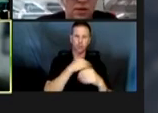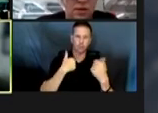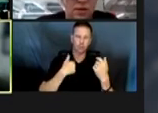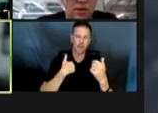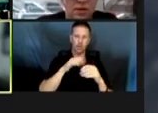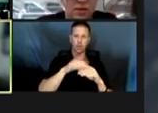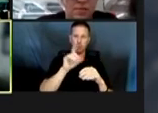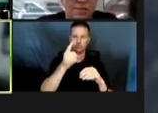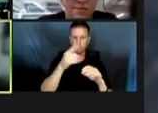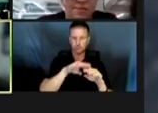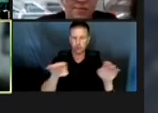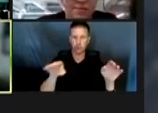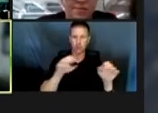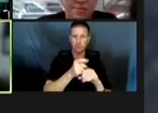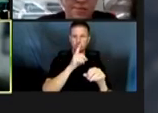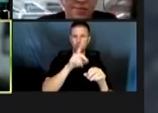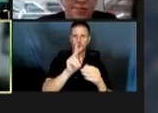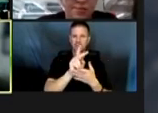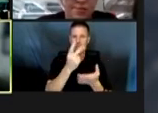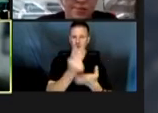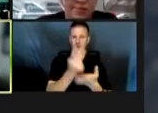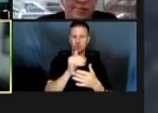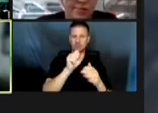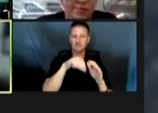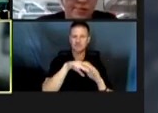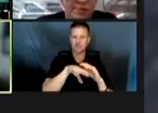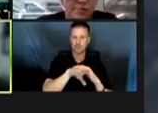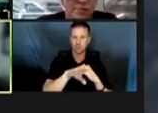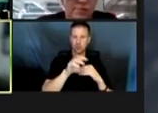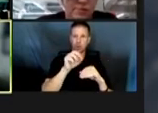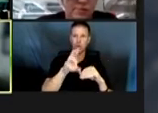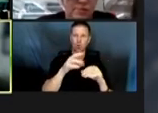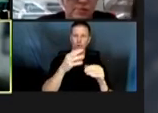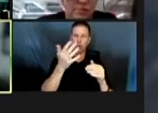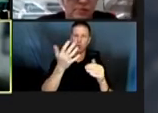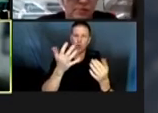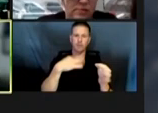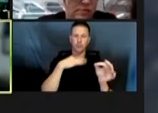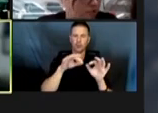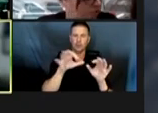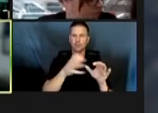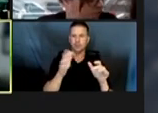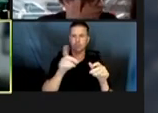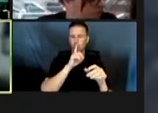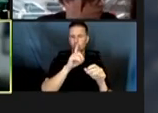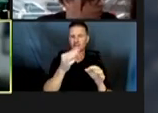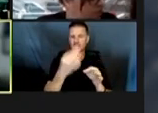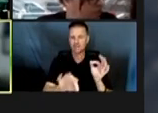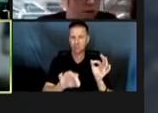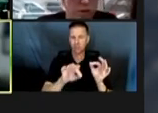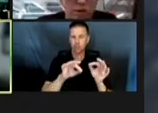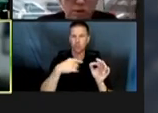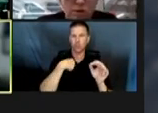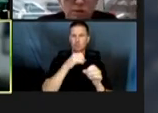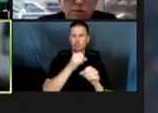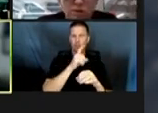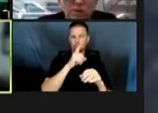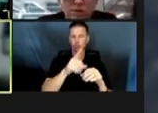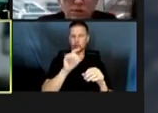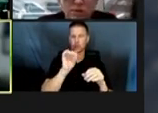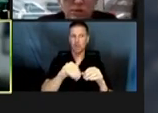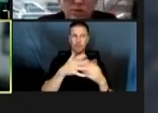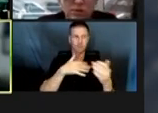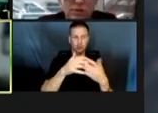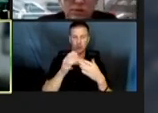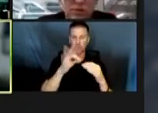floor? Let's make sure the kitchen is accessible. Or what if we did something really simple and we're making sure that even if